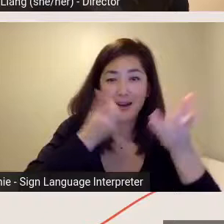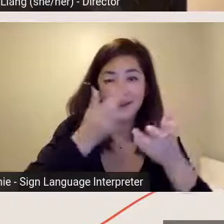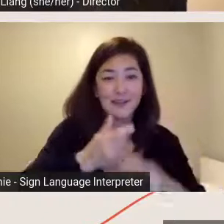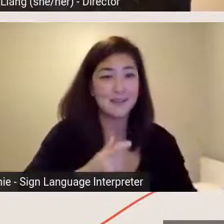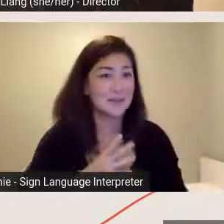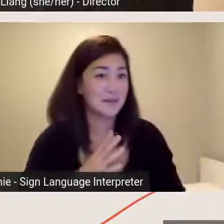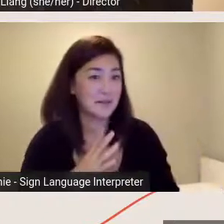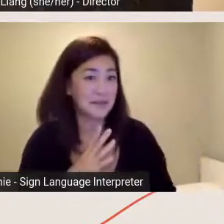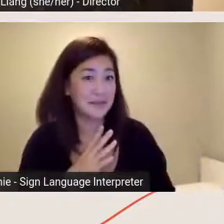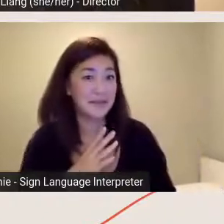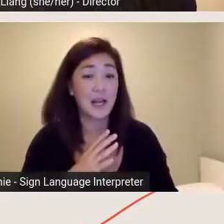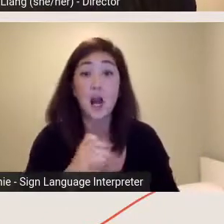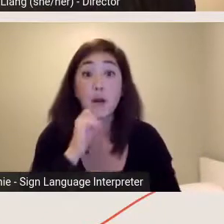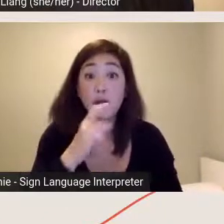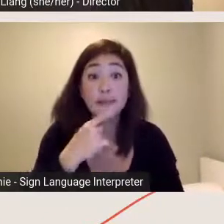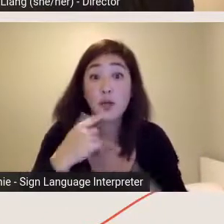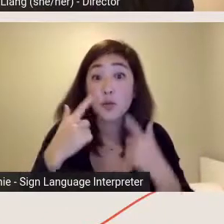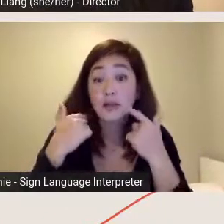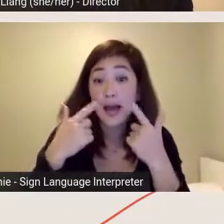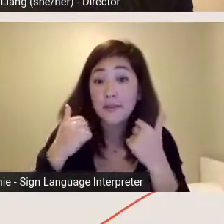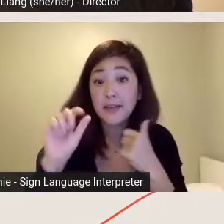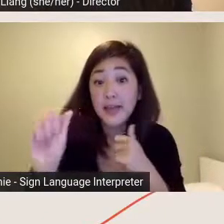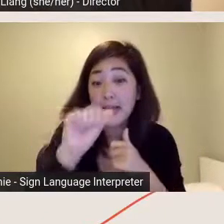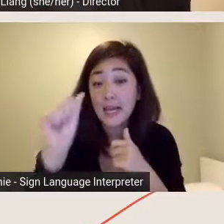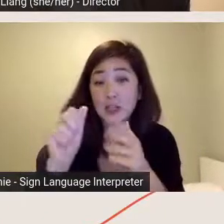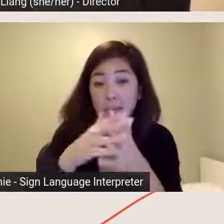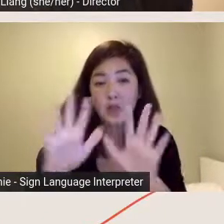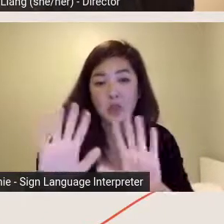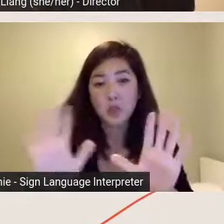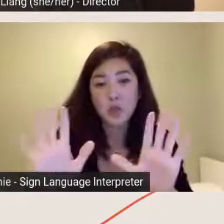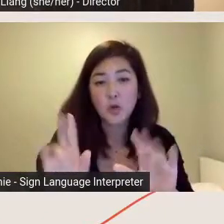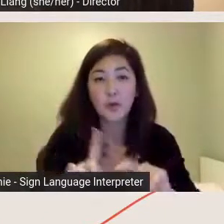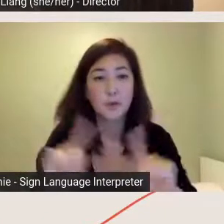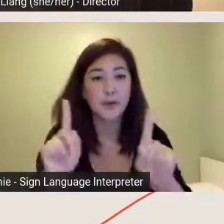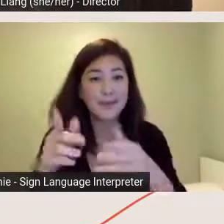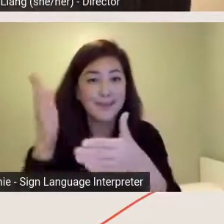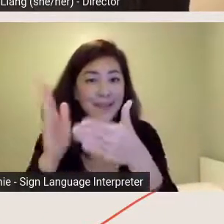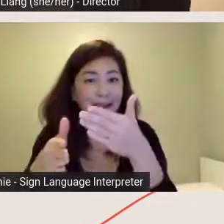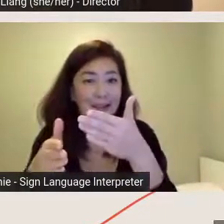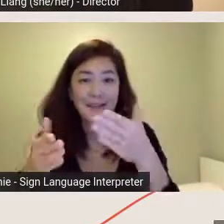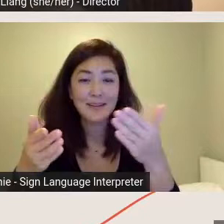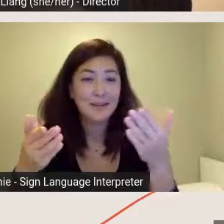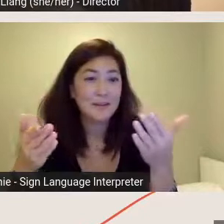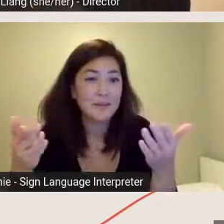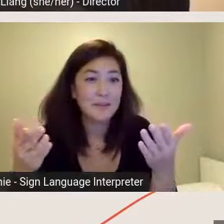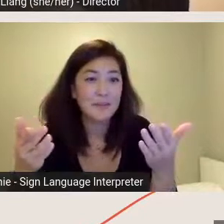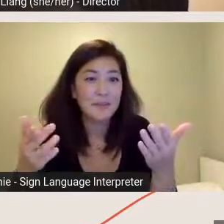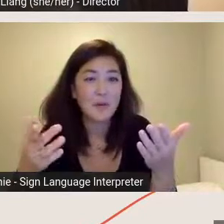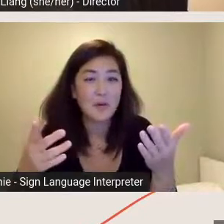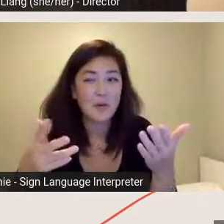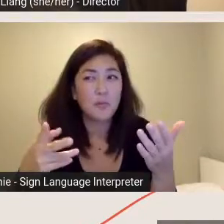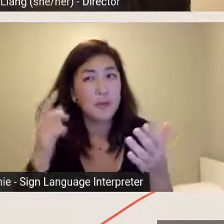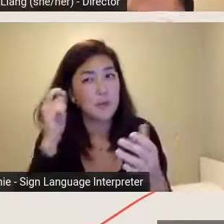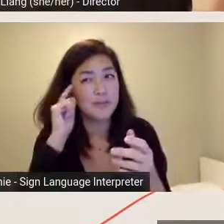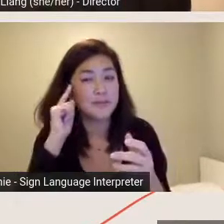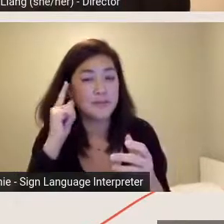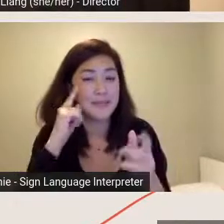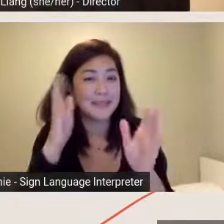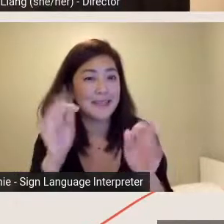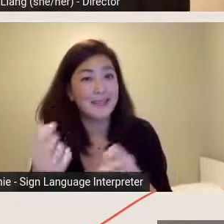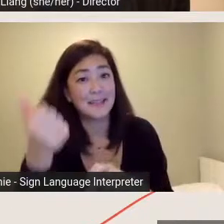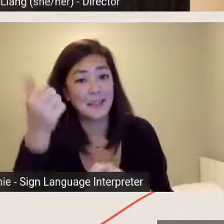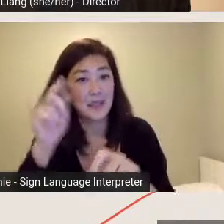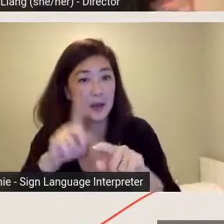us. I didn't mean to say we were laughing at the Asian American protesters, but you know, at the end we had a little scene at some point that we cut out where there's, you know, after that